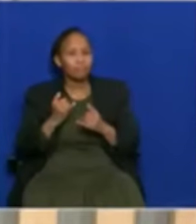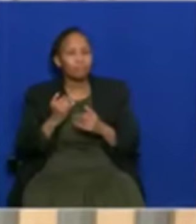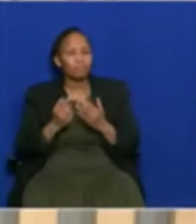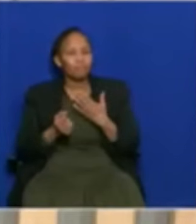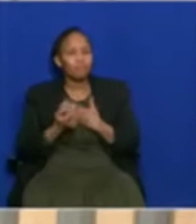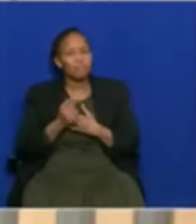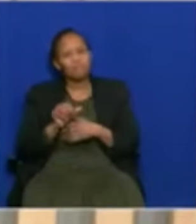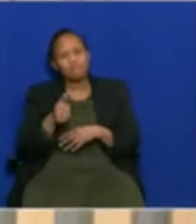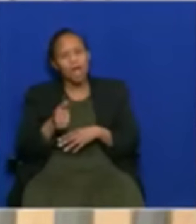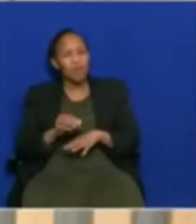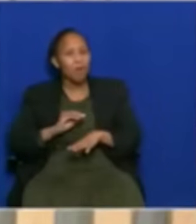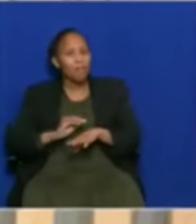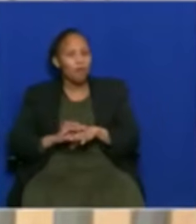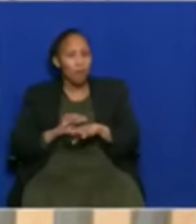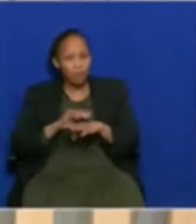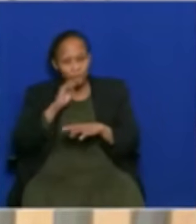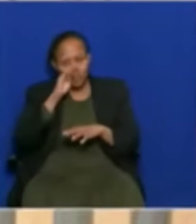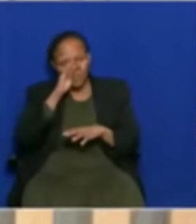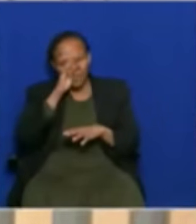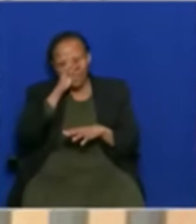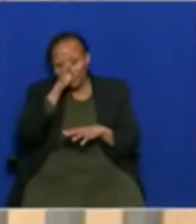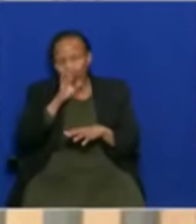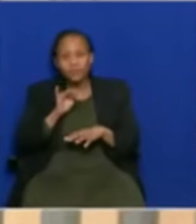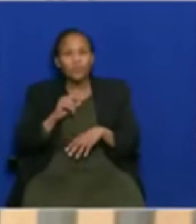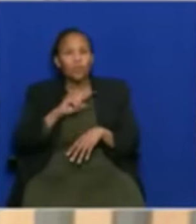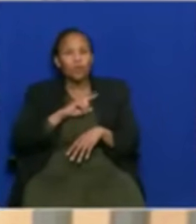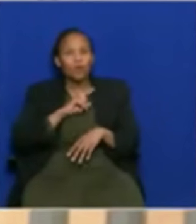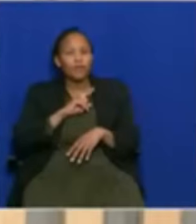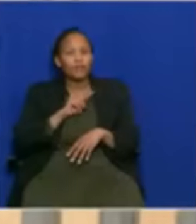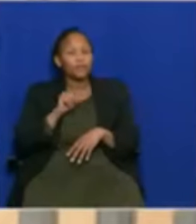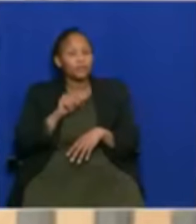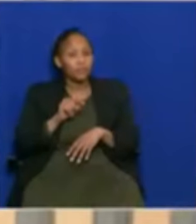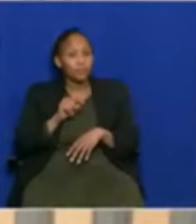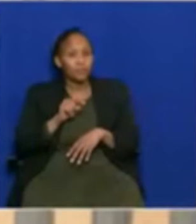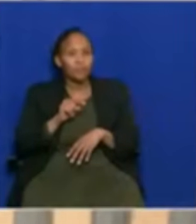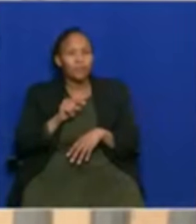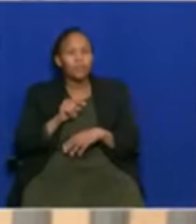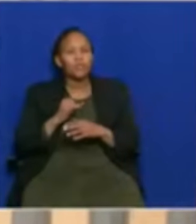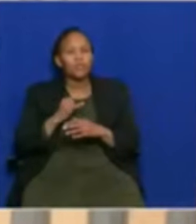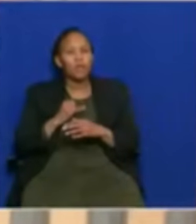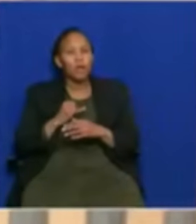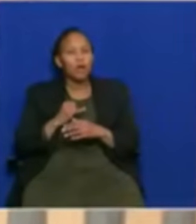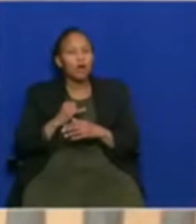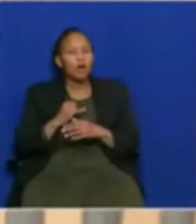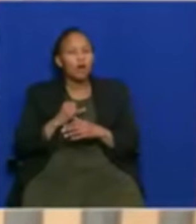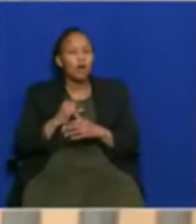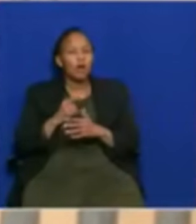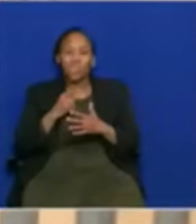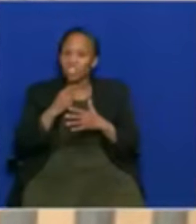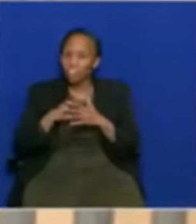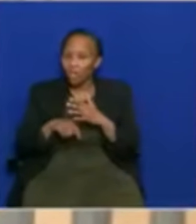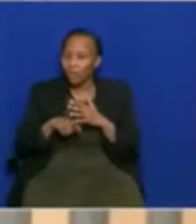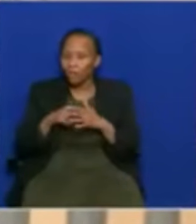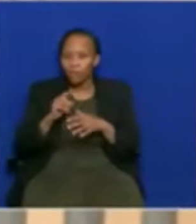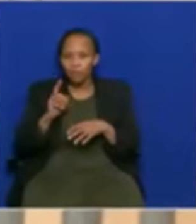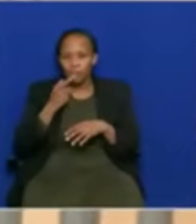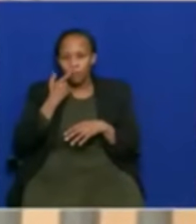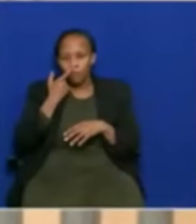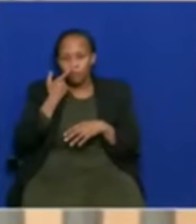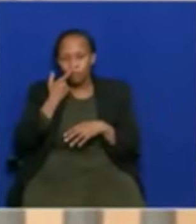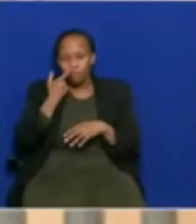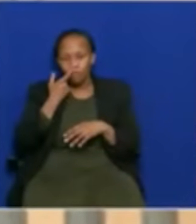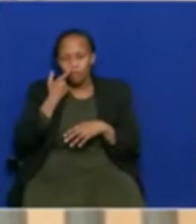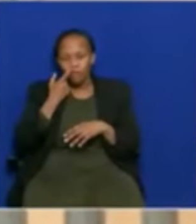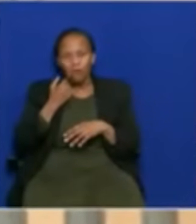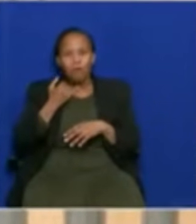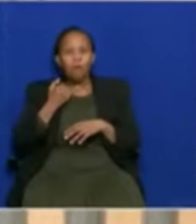charges that you draw up are inconsistent with the contents of that big file. And